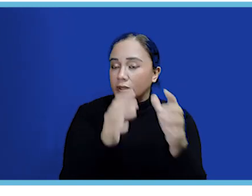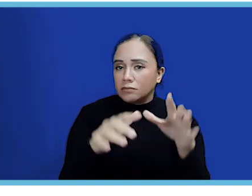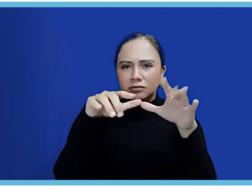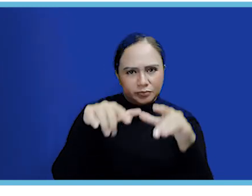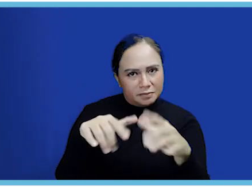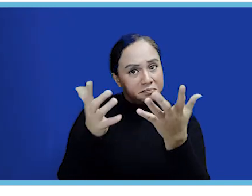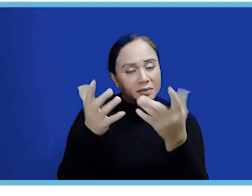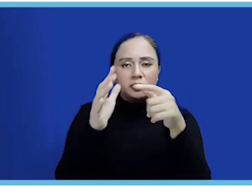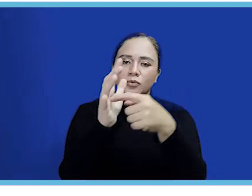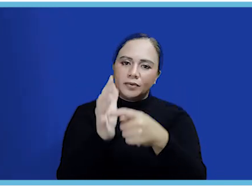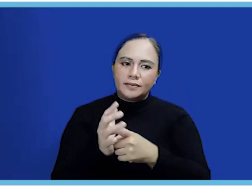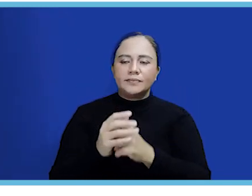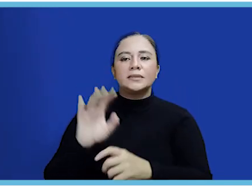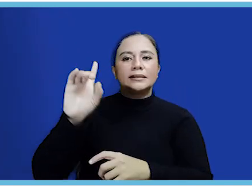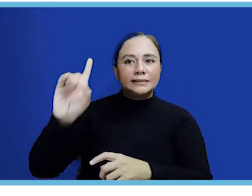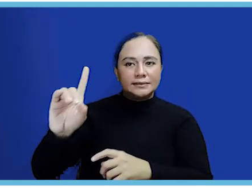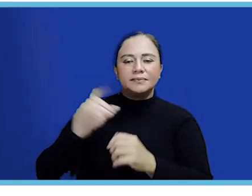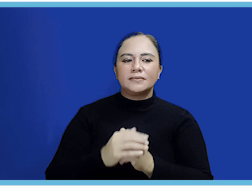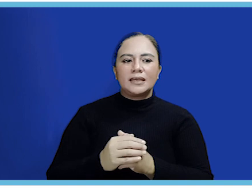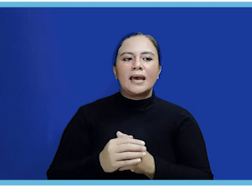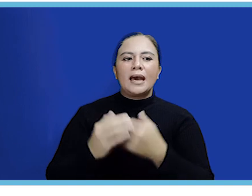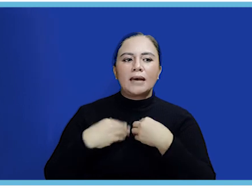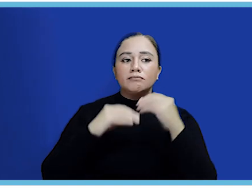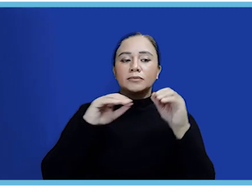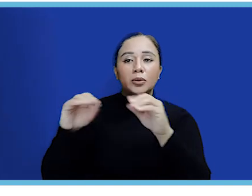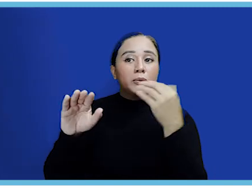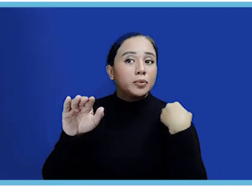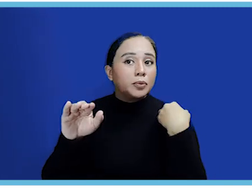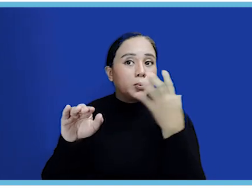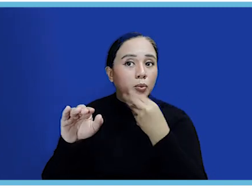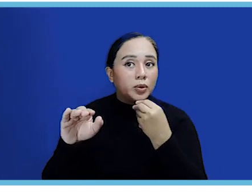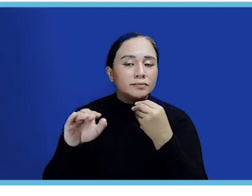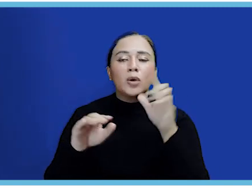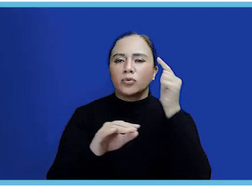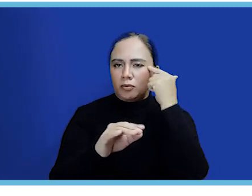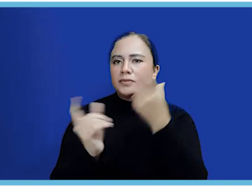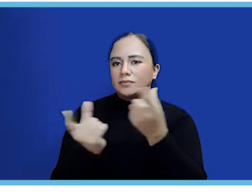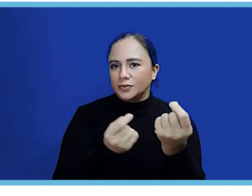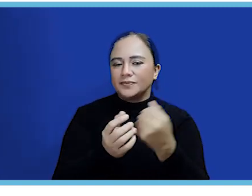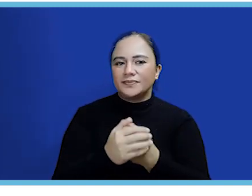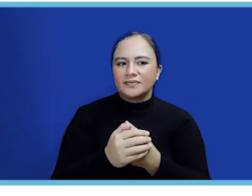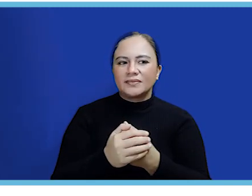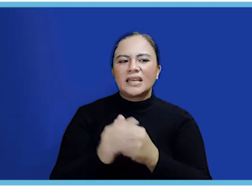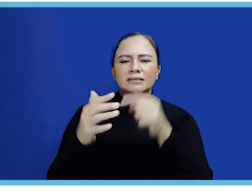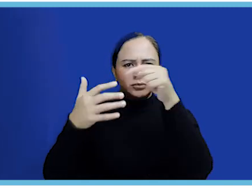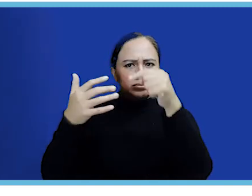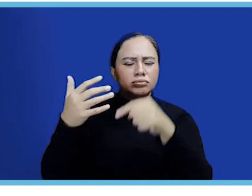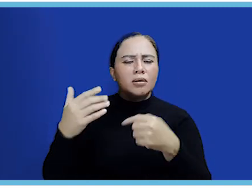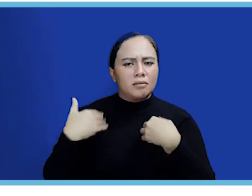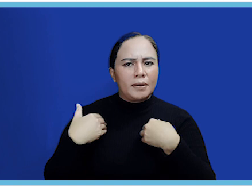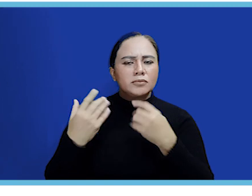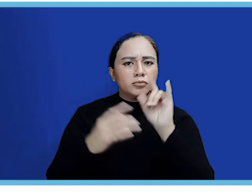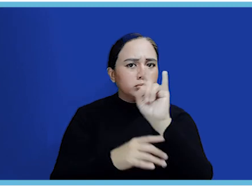disability may require. D. Placing the accountability to governments to act. Steps must